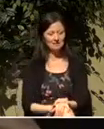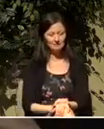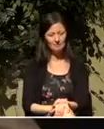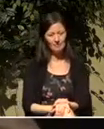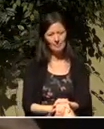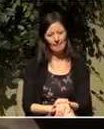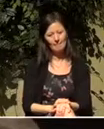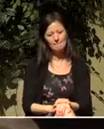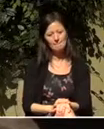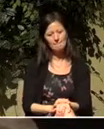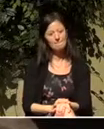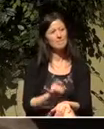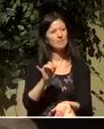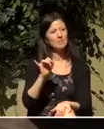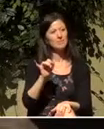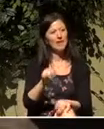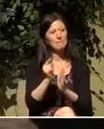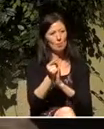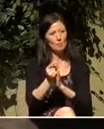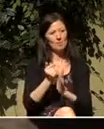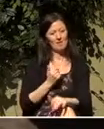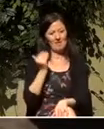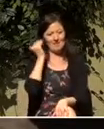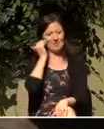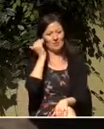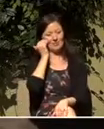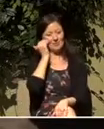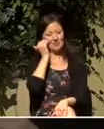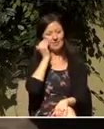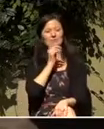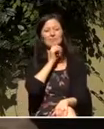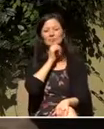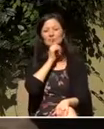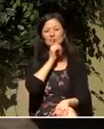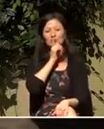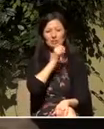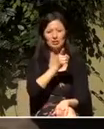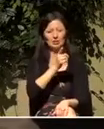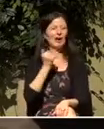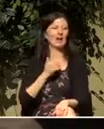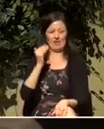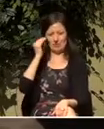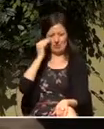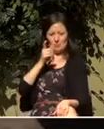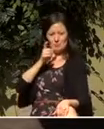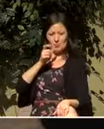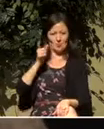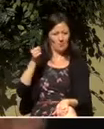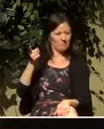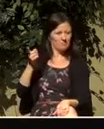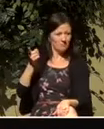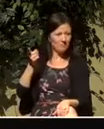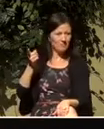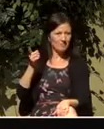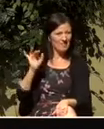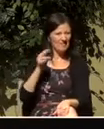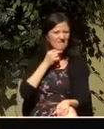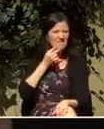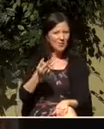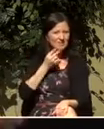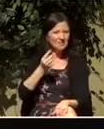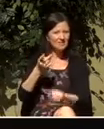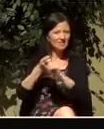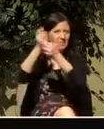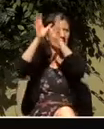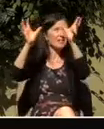It was then I knew again for sure who he was, because there was that voice that came from the